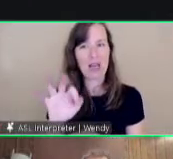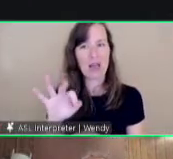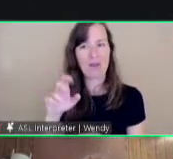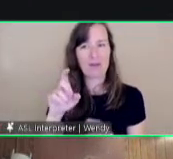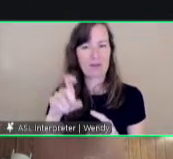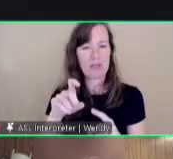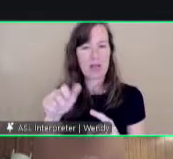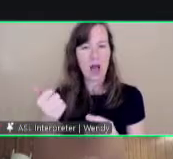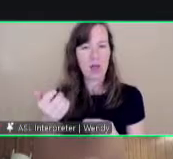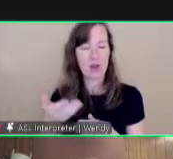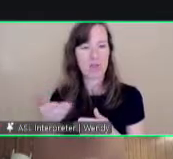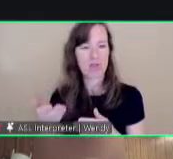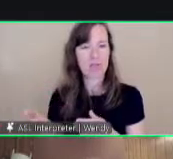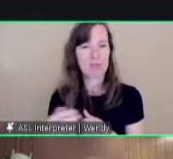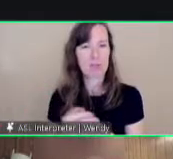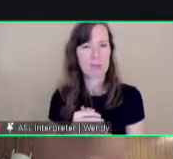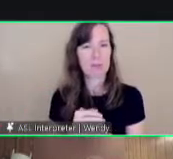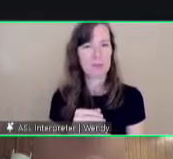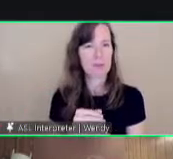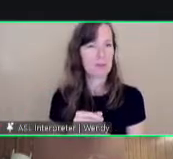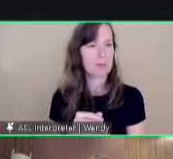As we go down further,